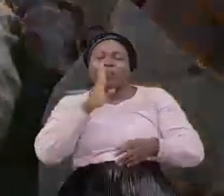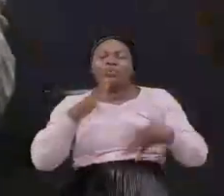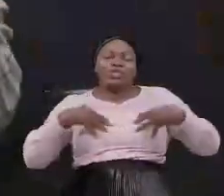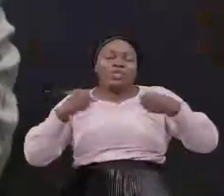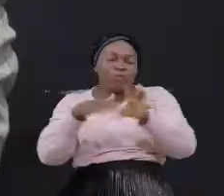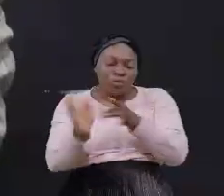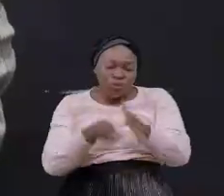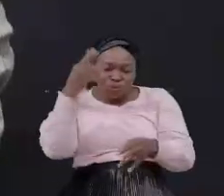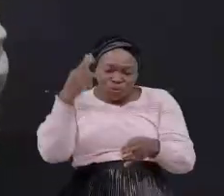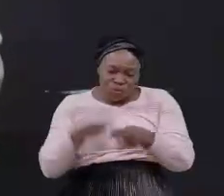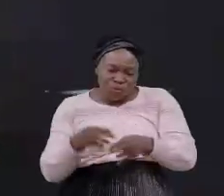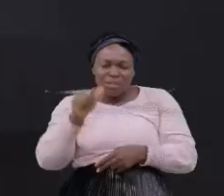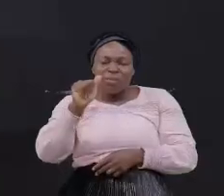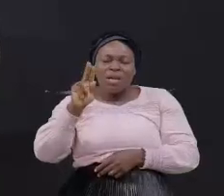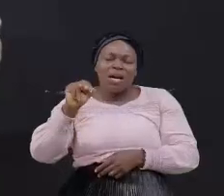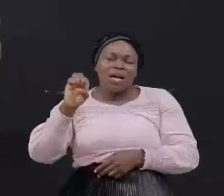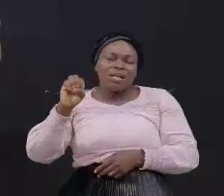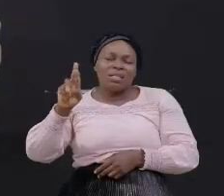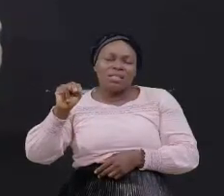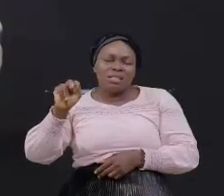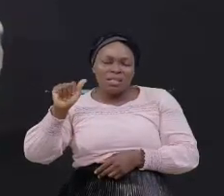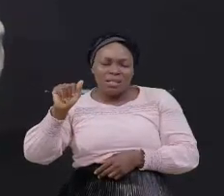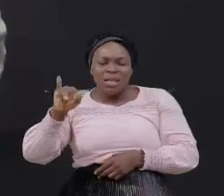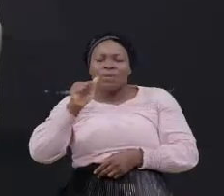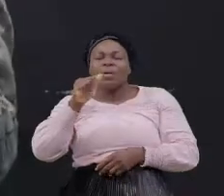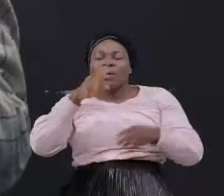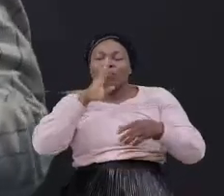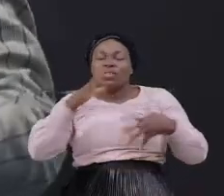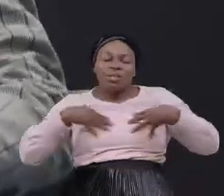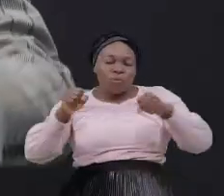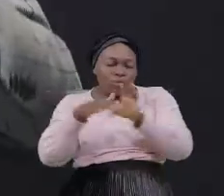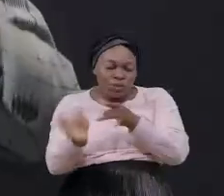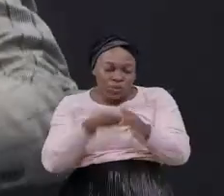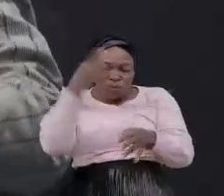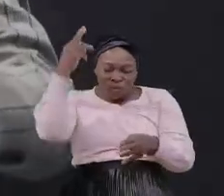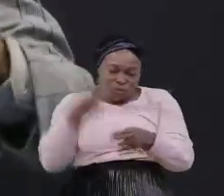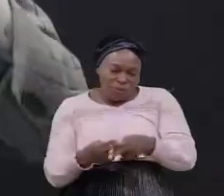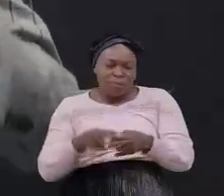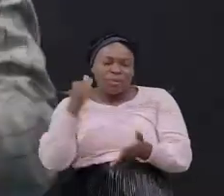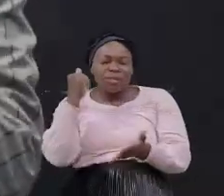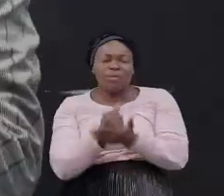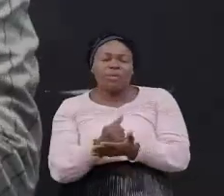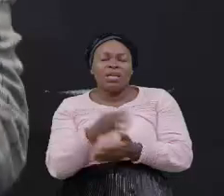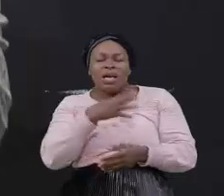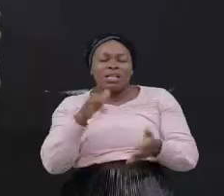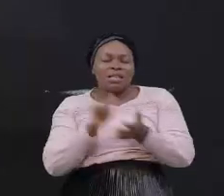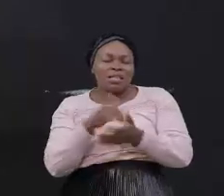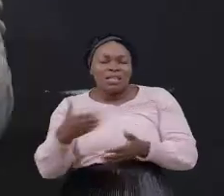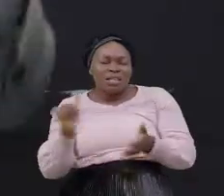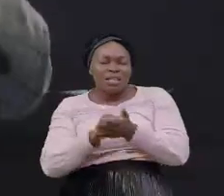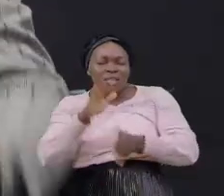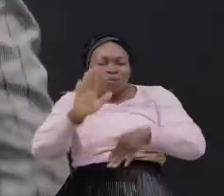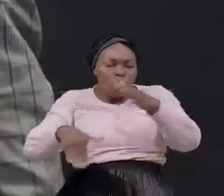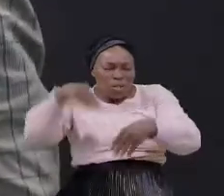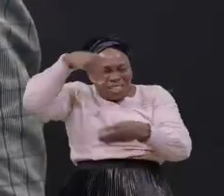be healed in Jesus' name. And walking things, walking about in your body,